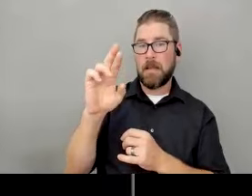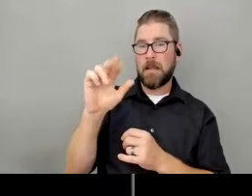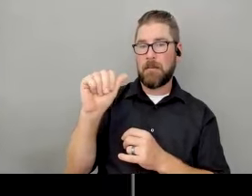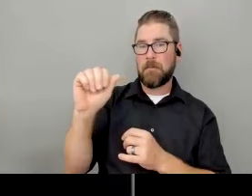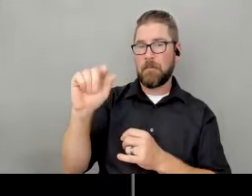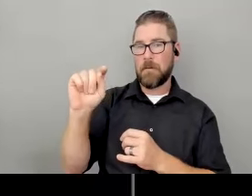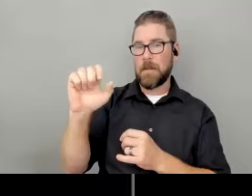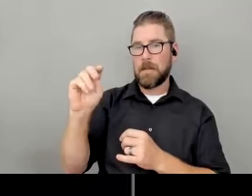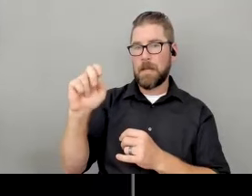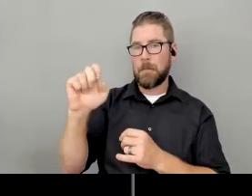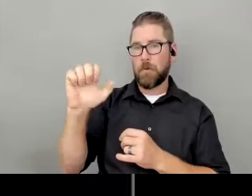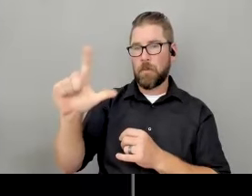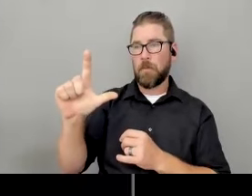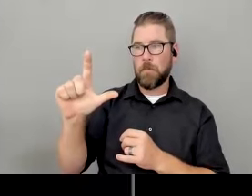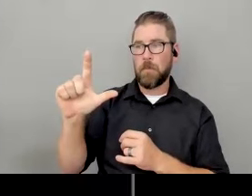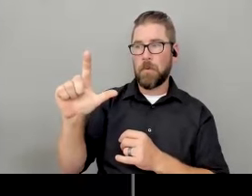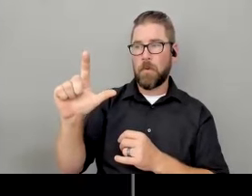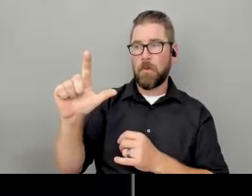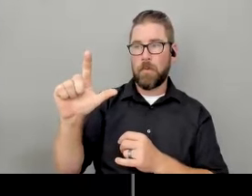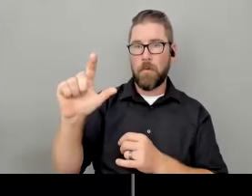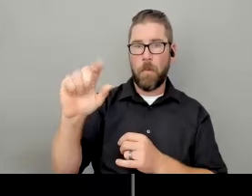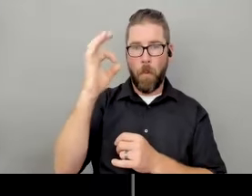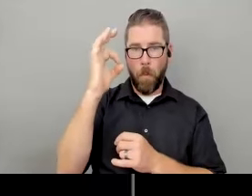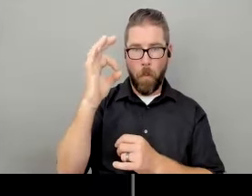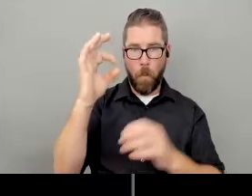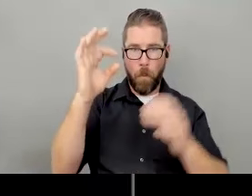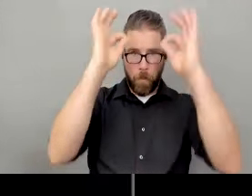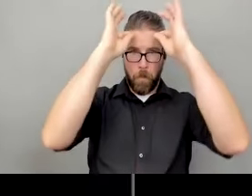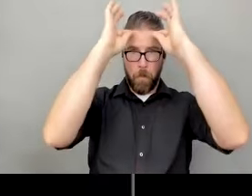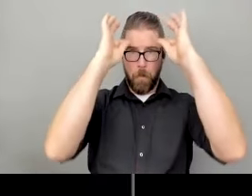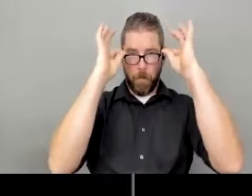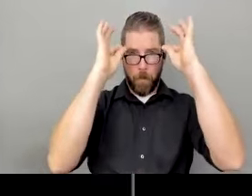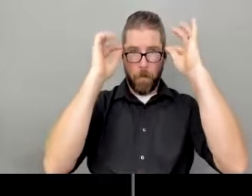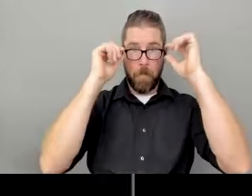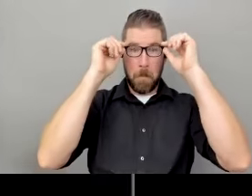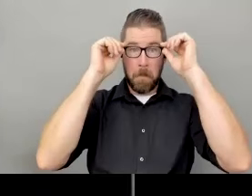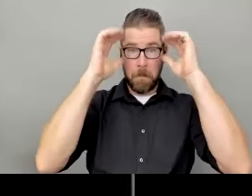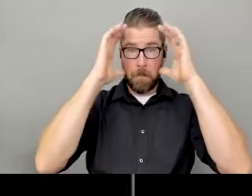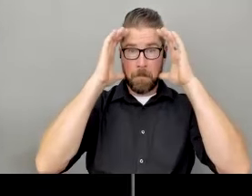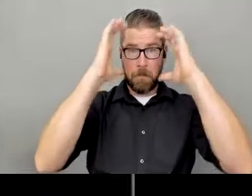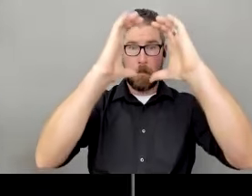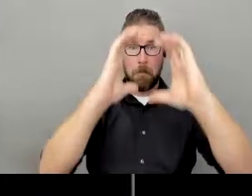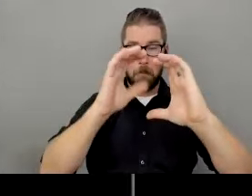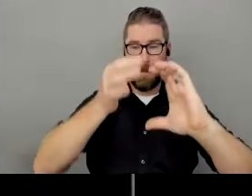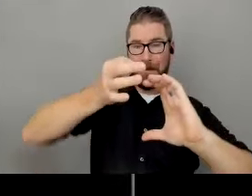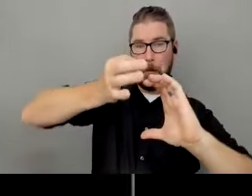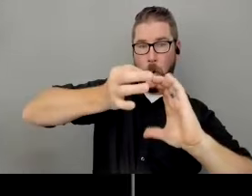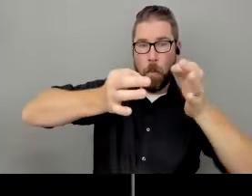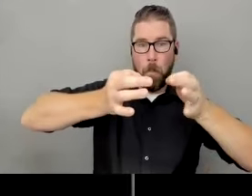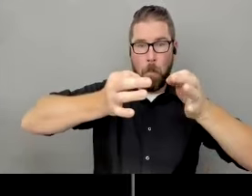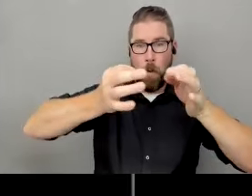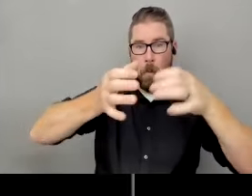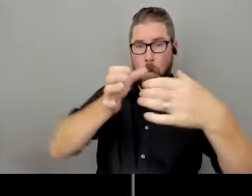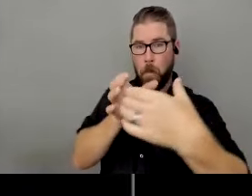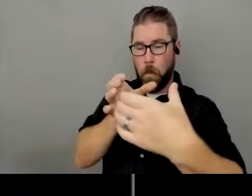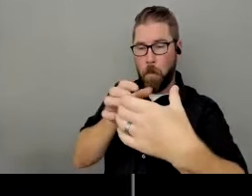directly behind the zygomatic arch. That is the infratemporal fossa. It is located from the right and left, seen from the lateral